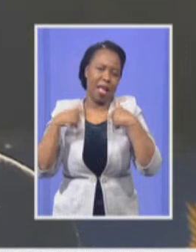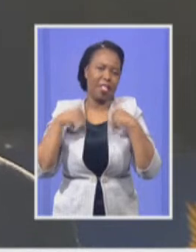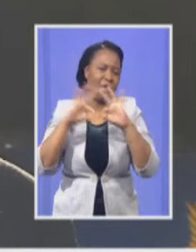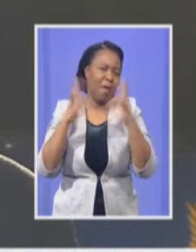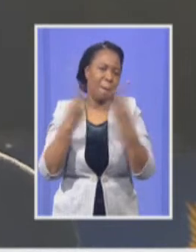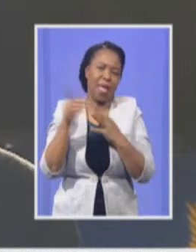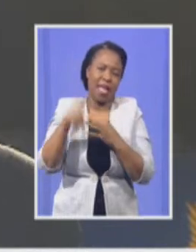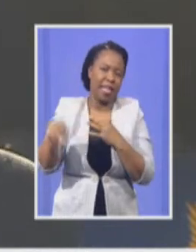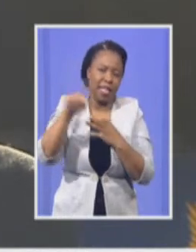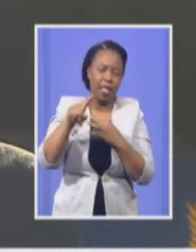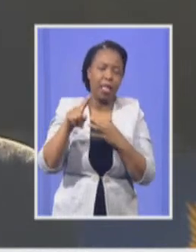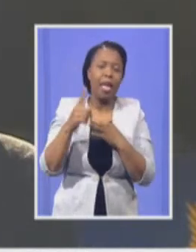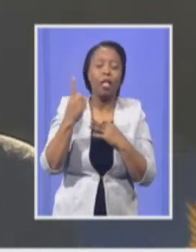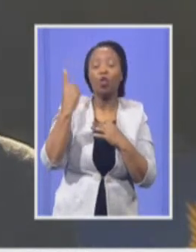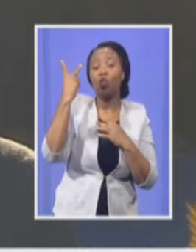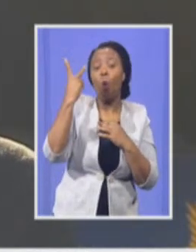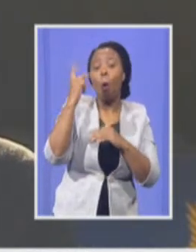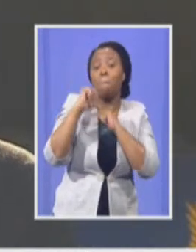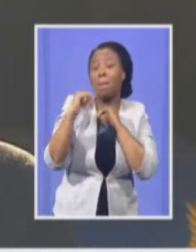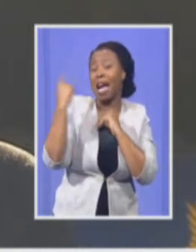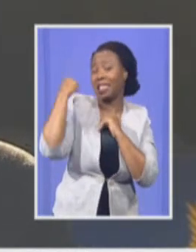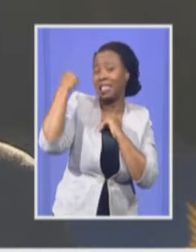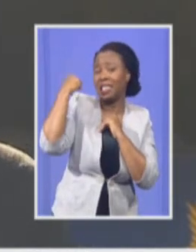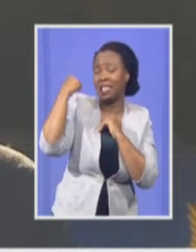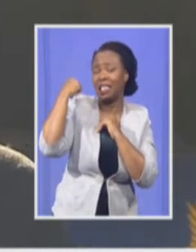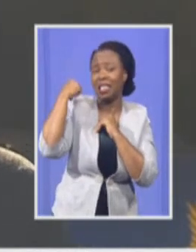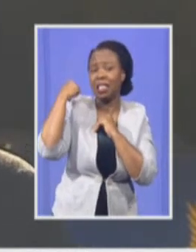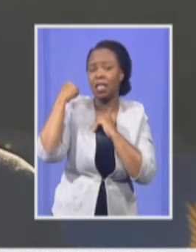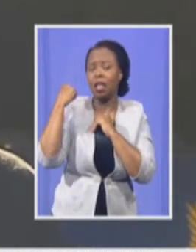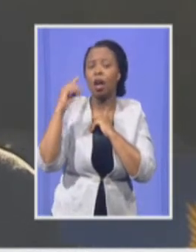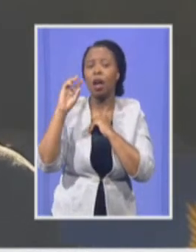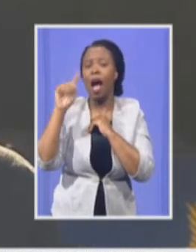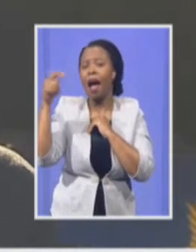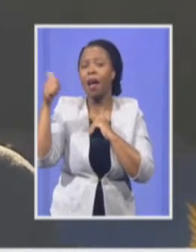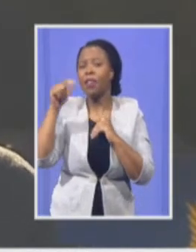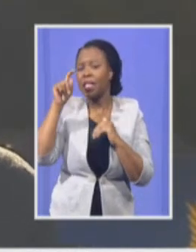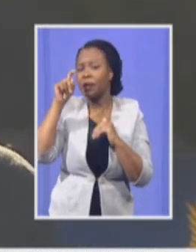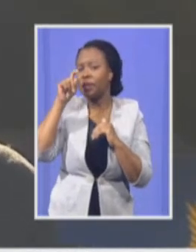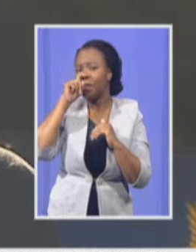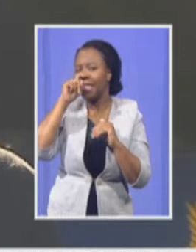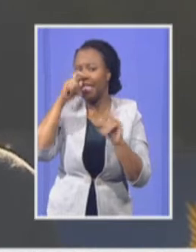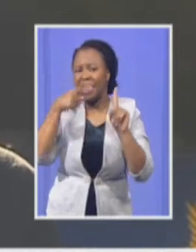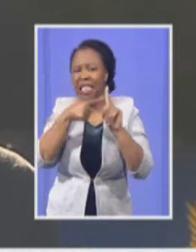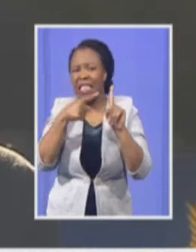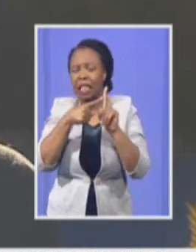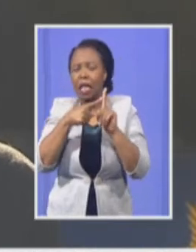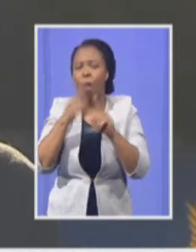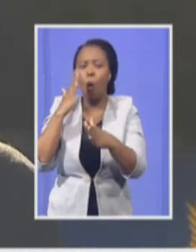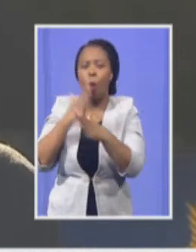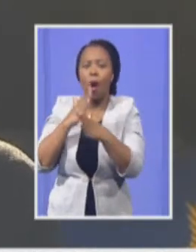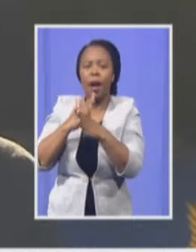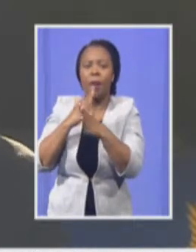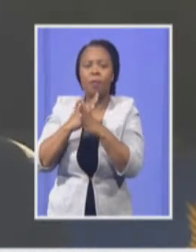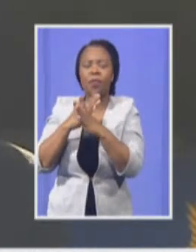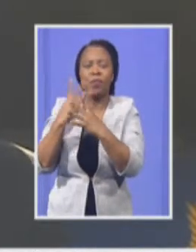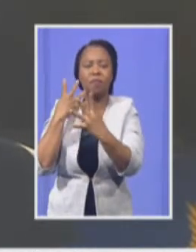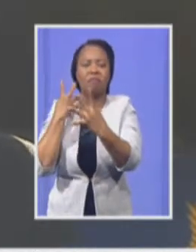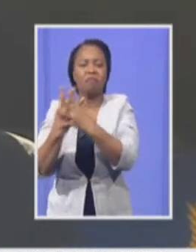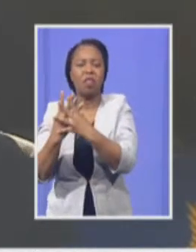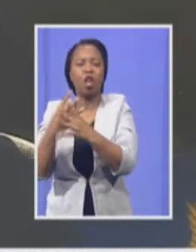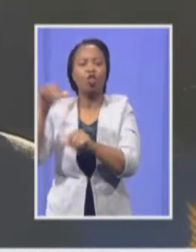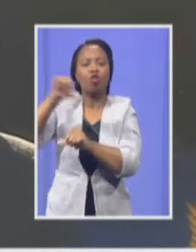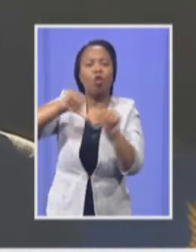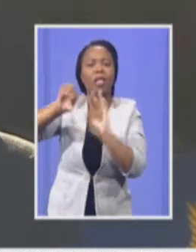enyangeni ezimbili ezedlule kukhona usisi osebenza correctional service owathumela ku social media